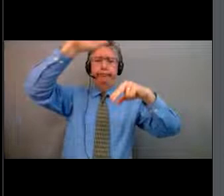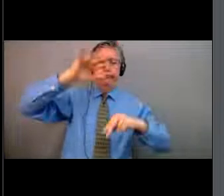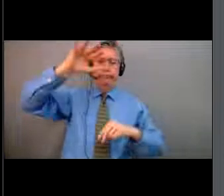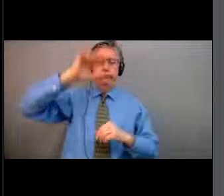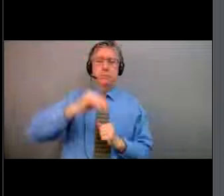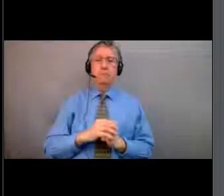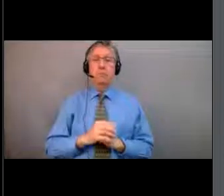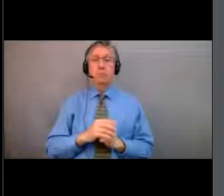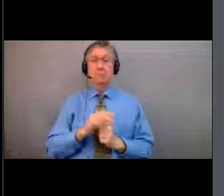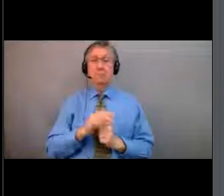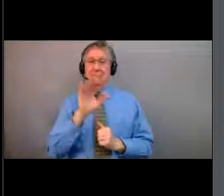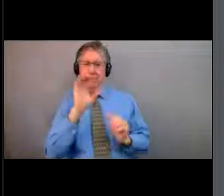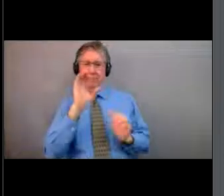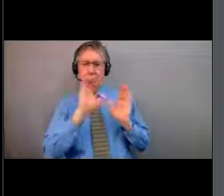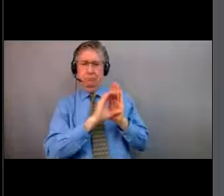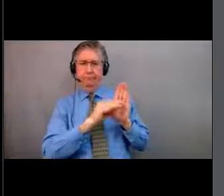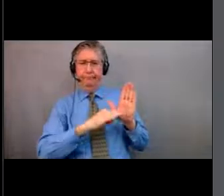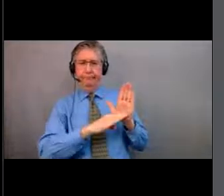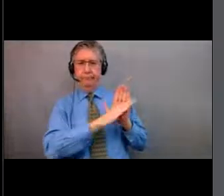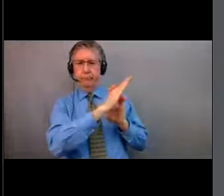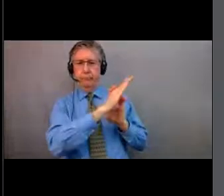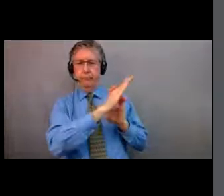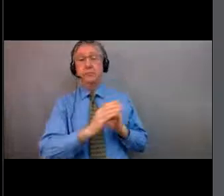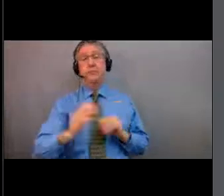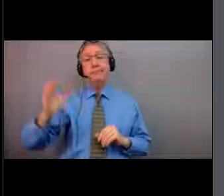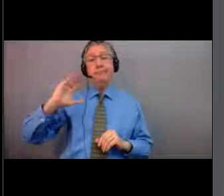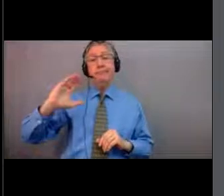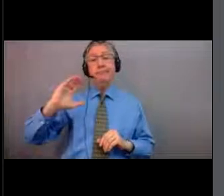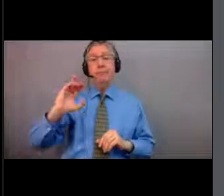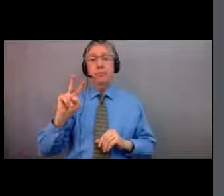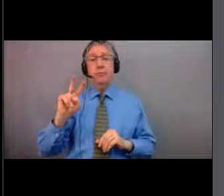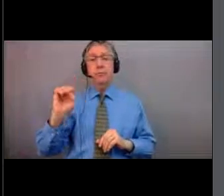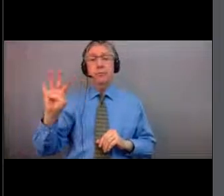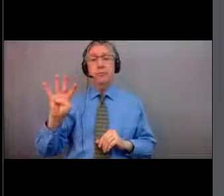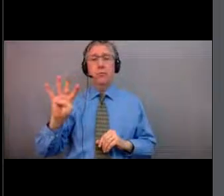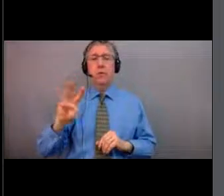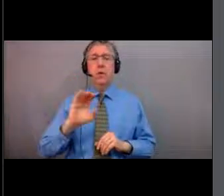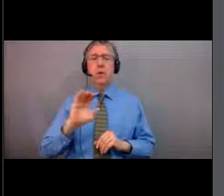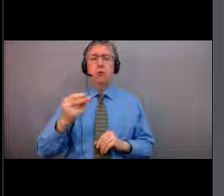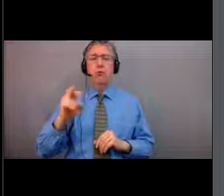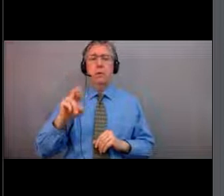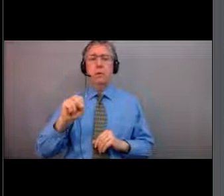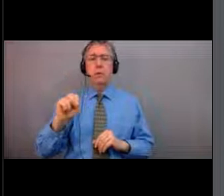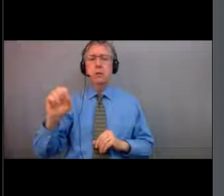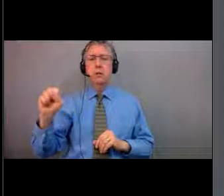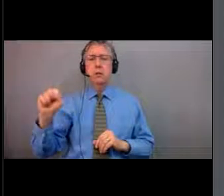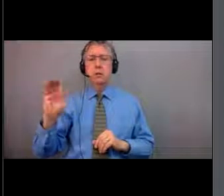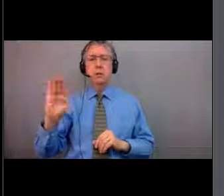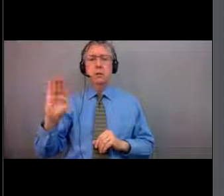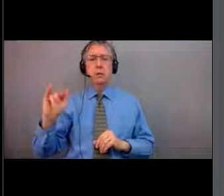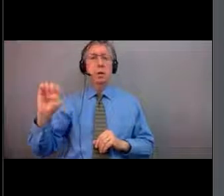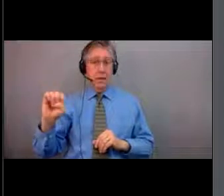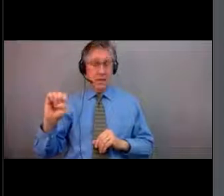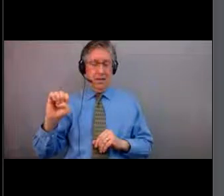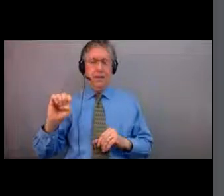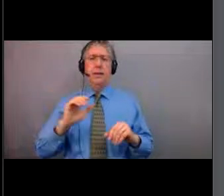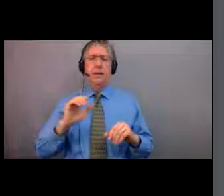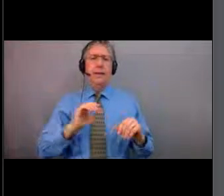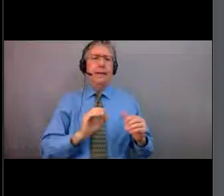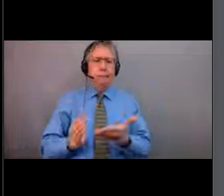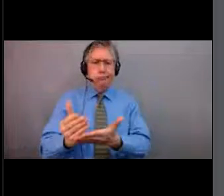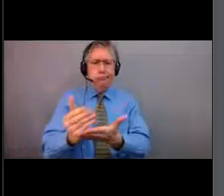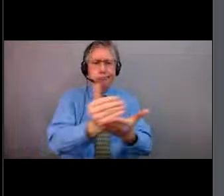Sabine in 2004, when we integrated all the data sets. And what we saw was that